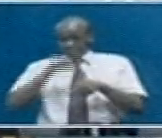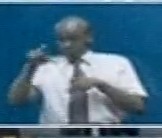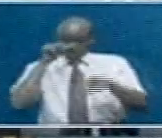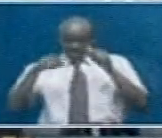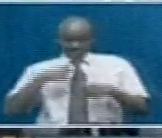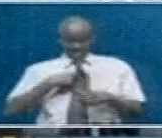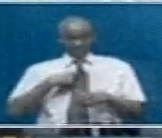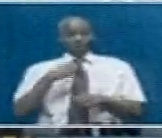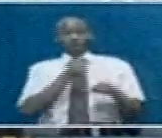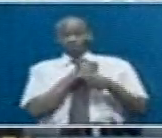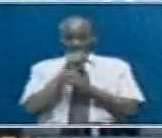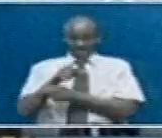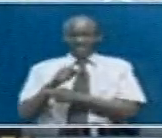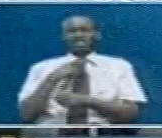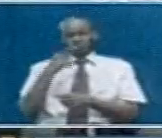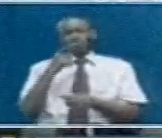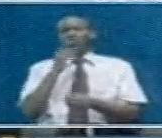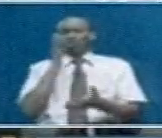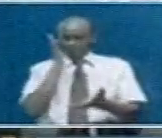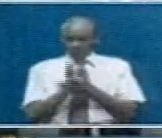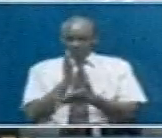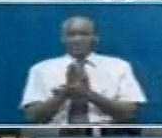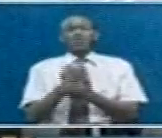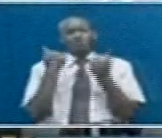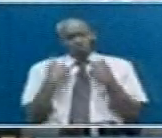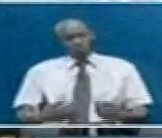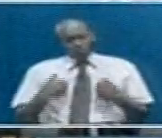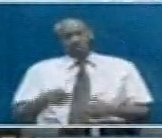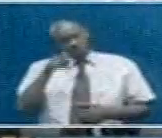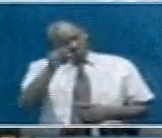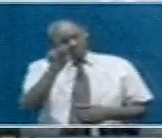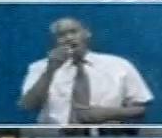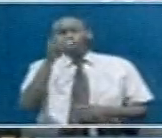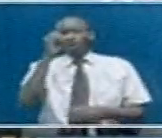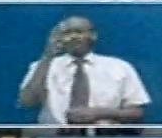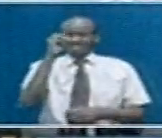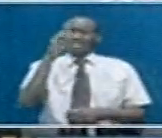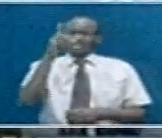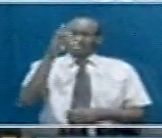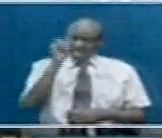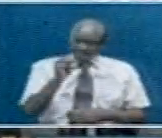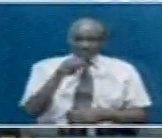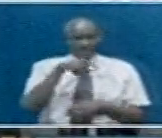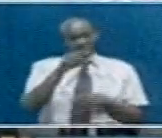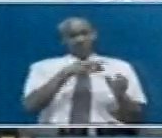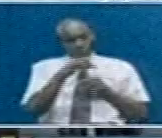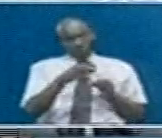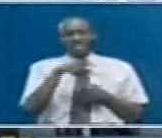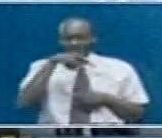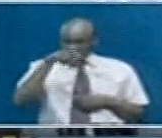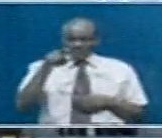Senate seat is a confirmation to the youth of this nation that the ODM party and the CORD coalition